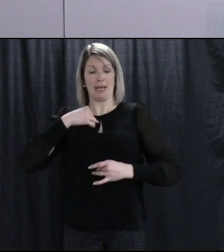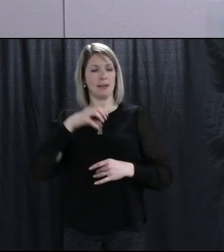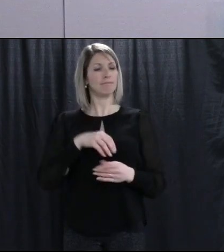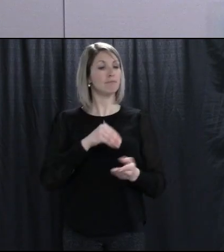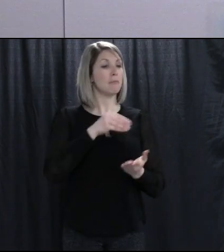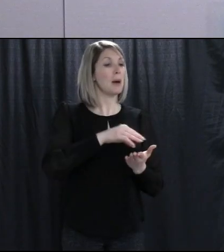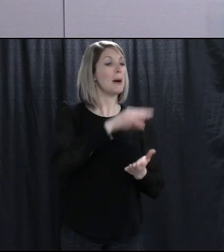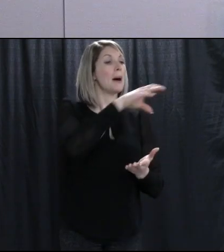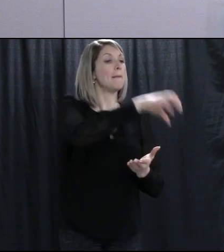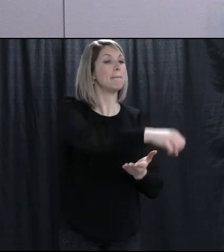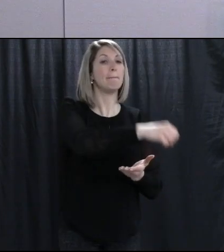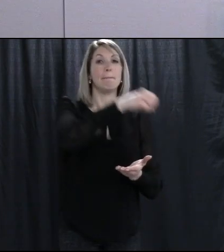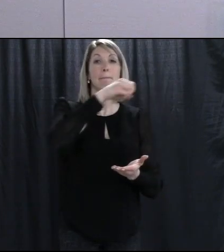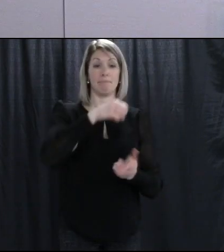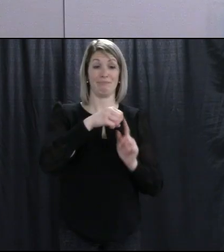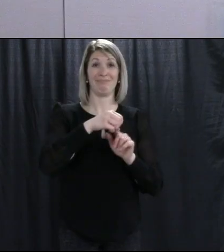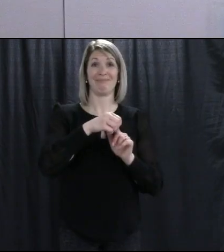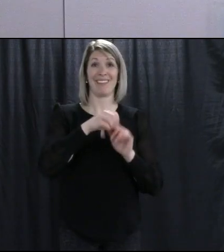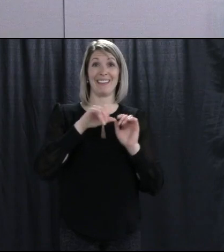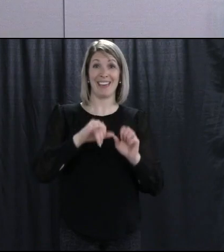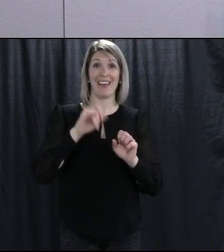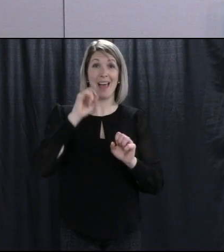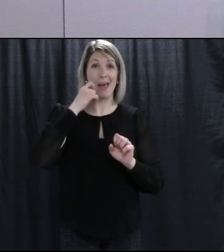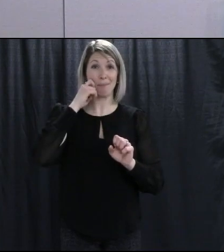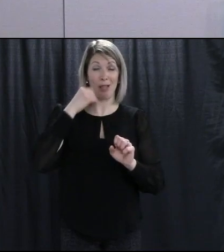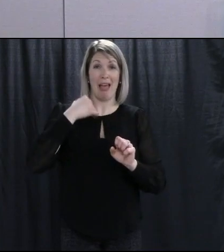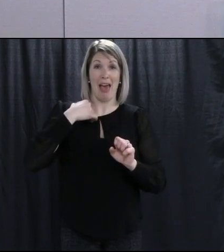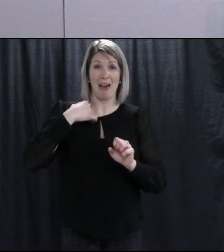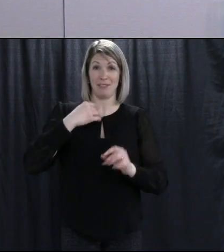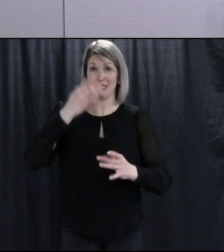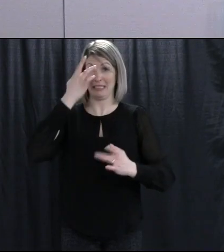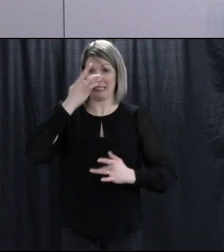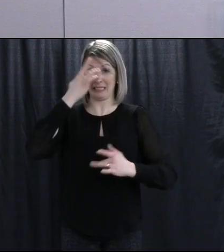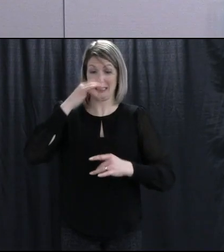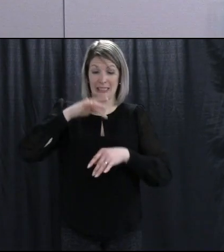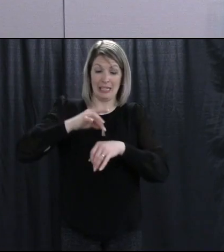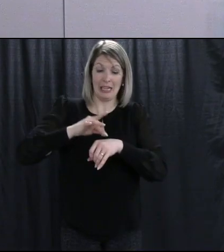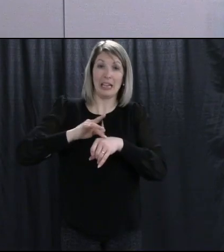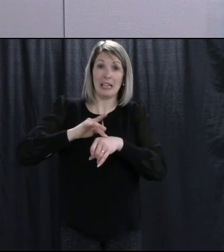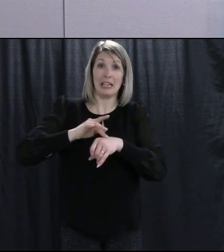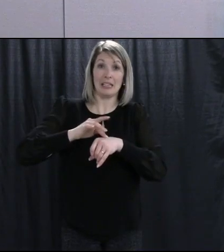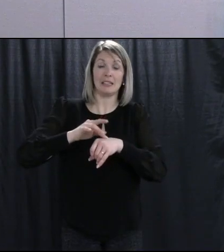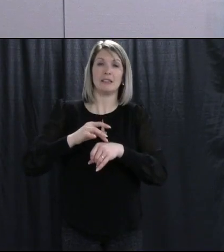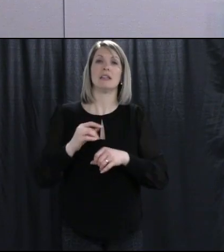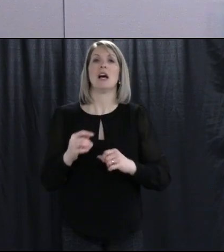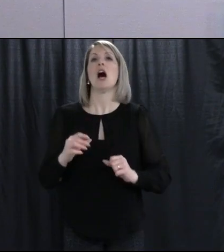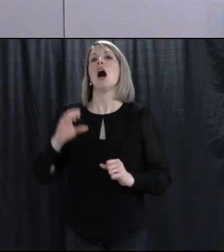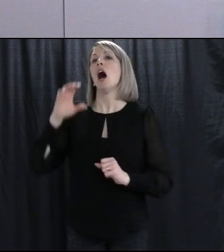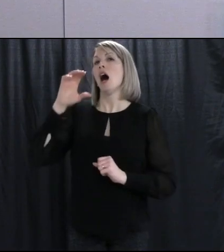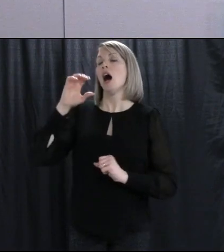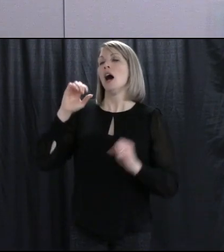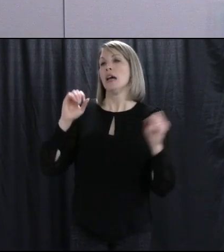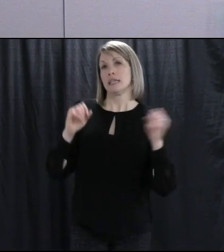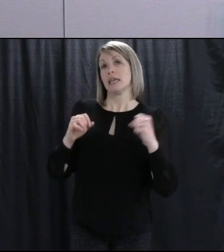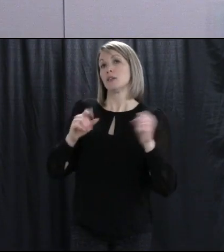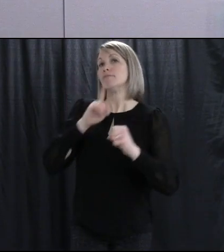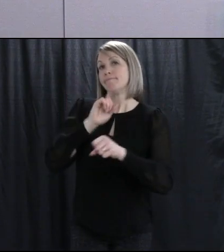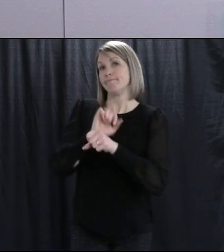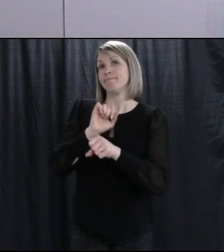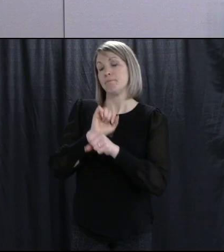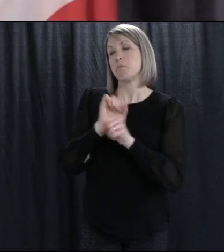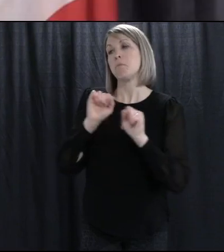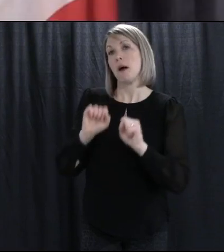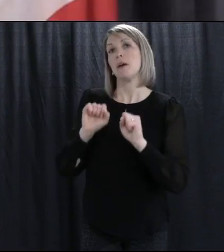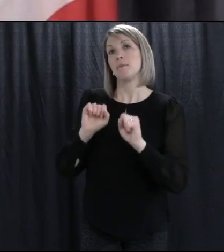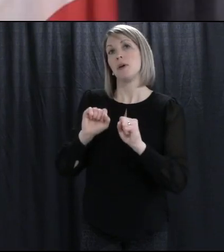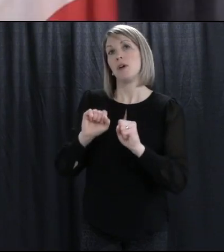with? So I would assume that the virus could live on produce or other